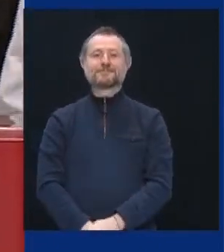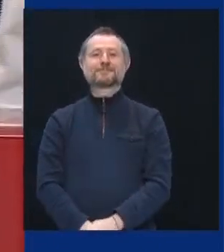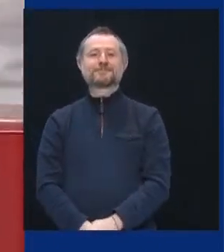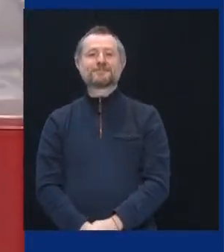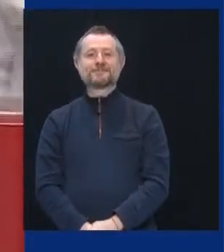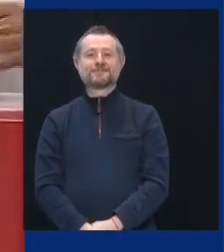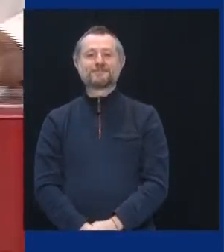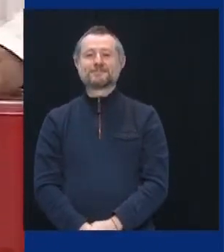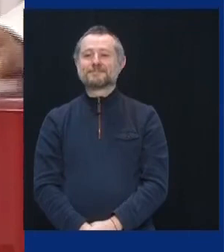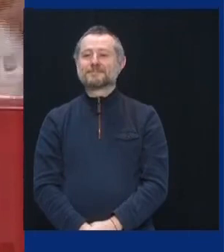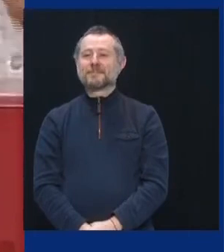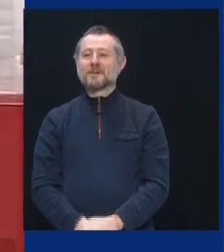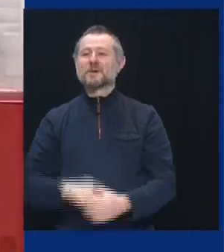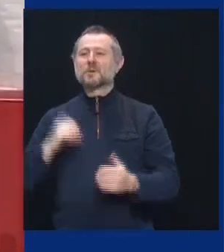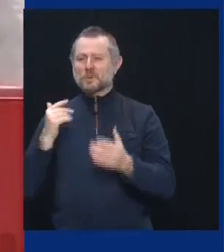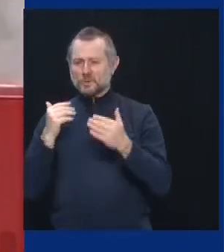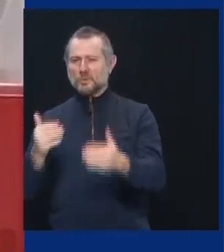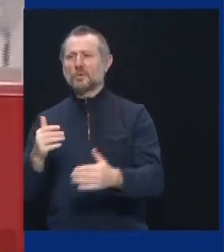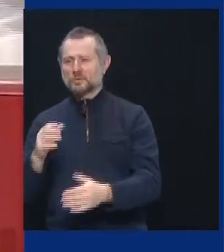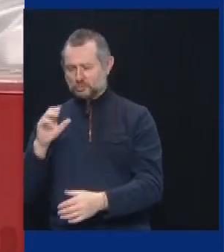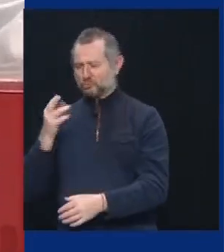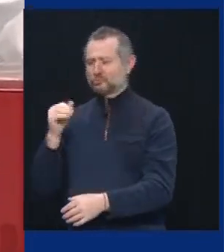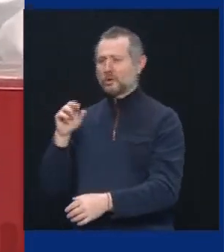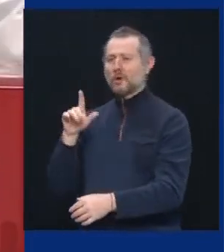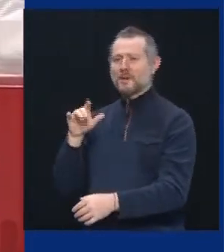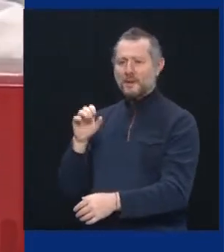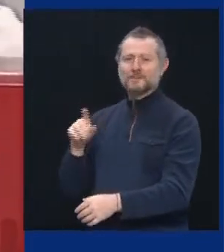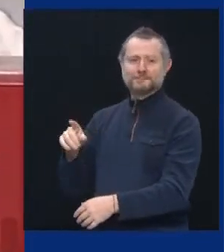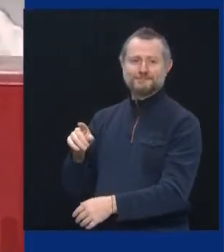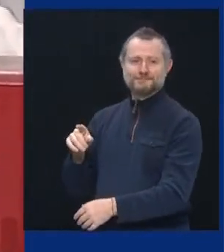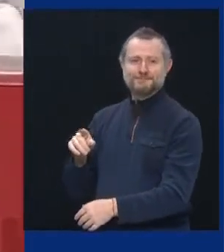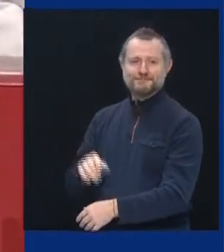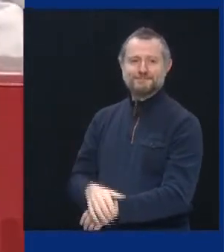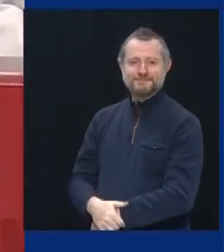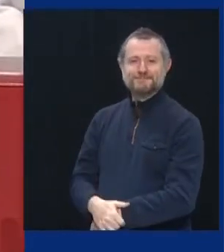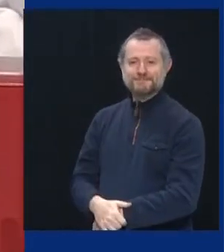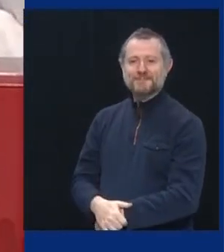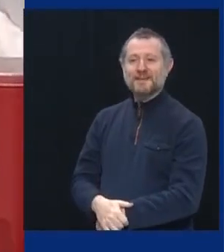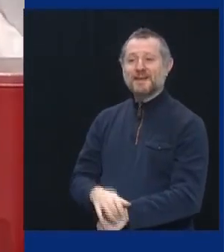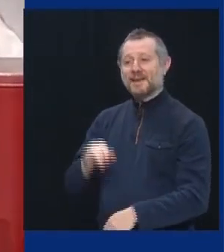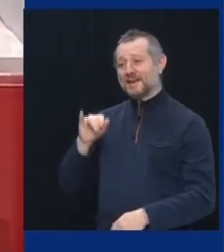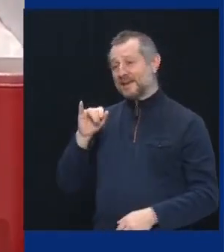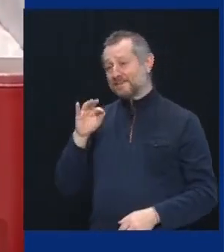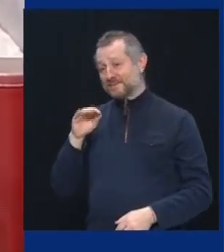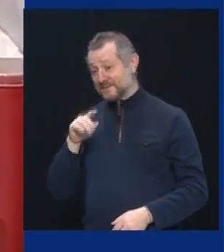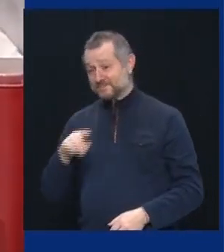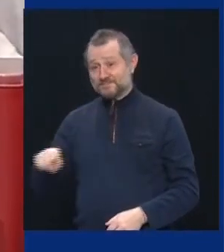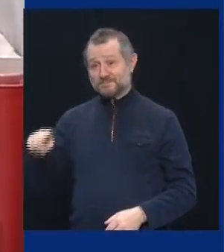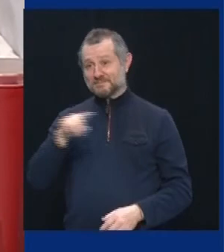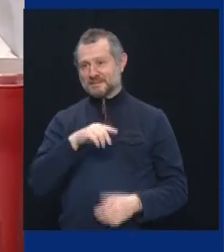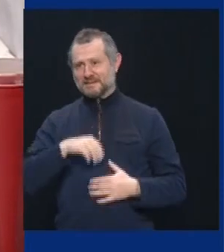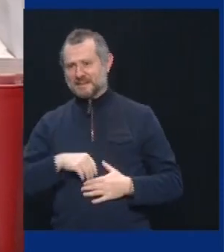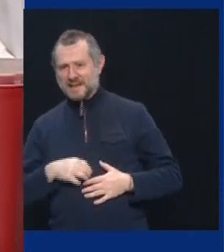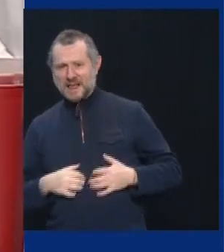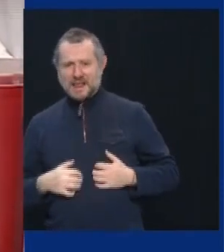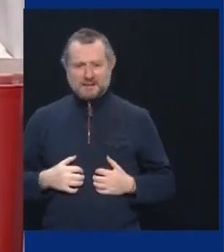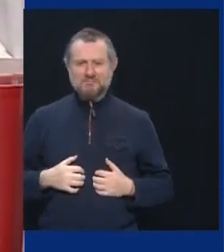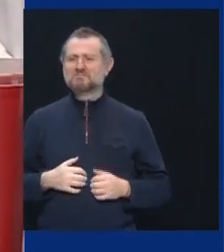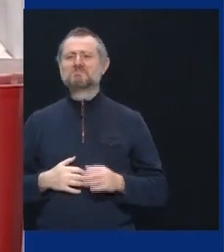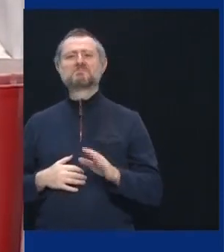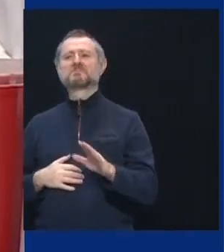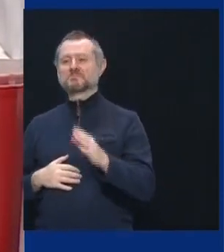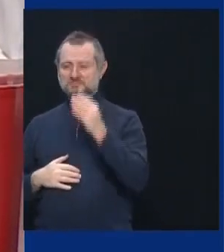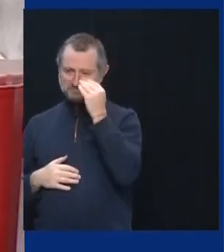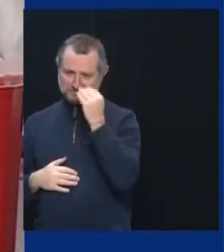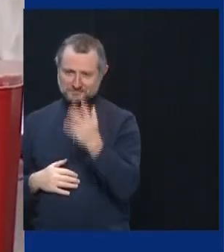Go ahead, Charlie. Any complaints or they just want to get some outrage out, you never get a chance to know that the governor